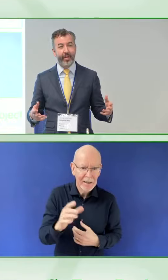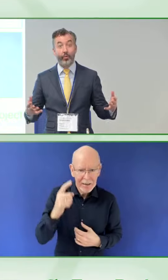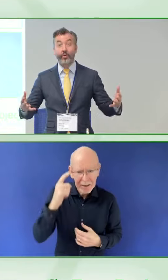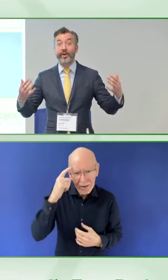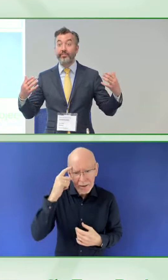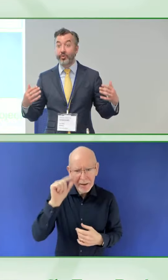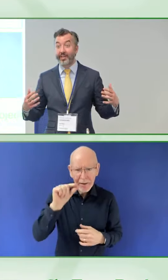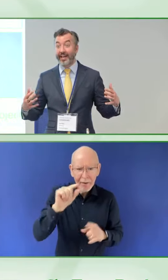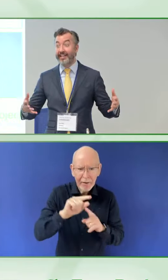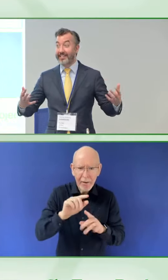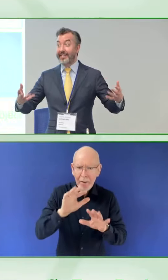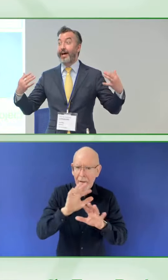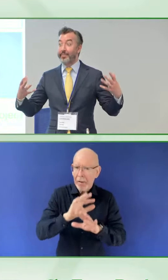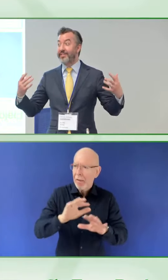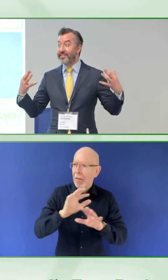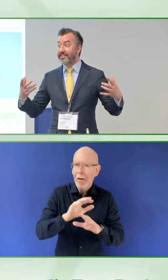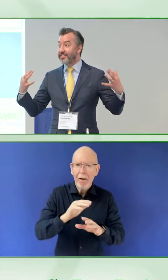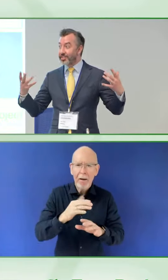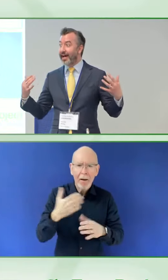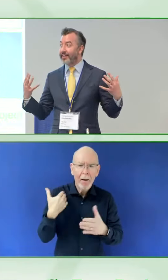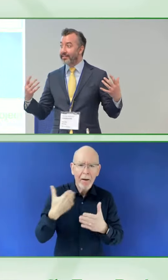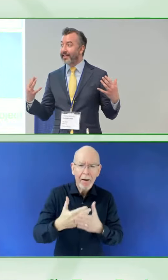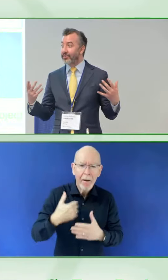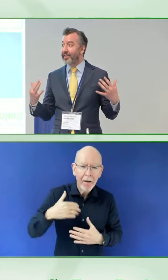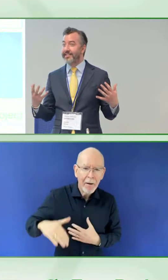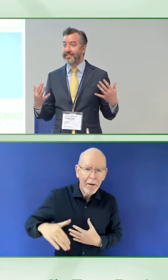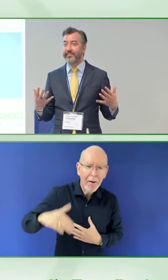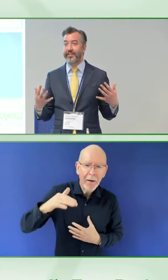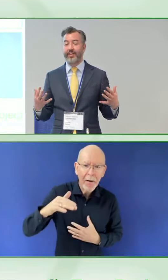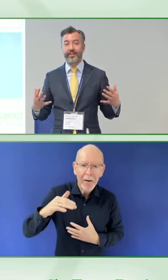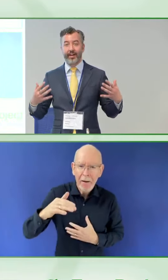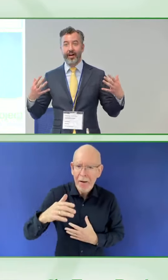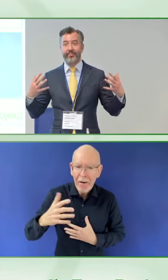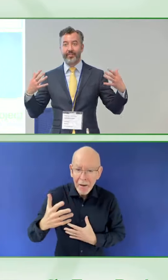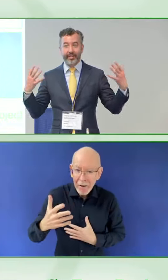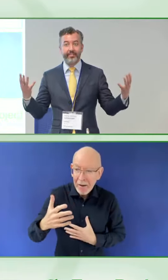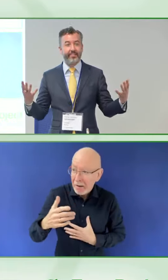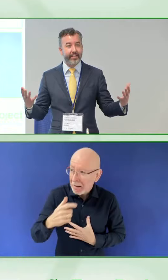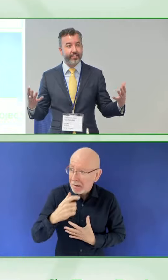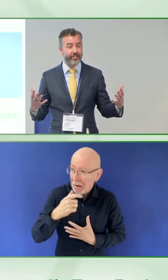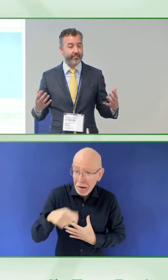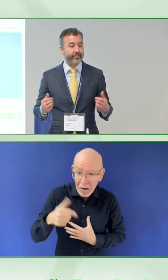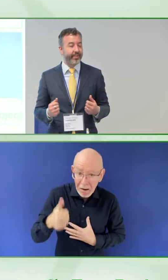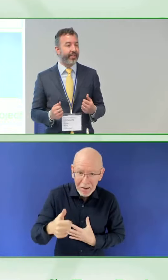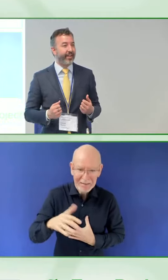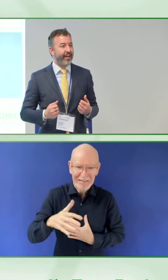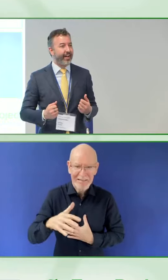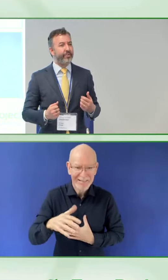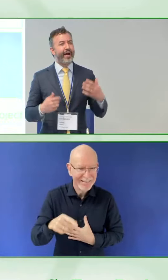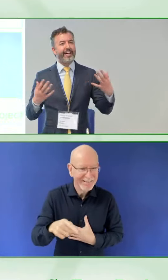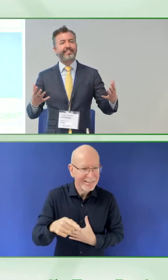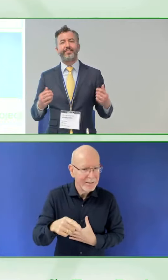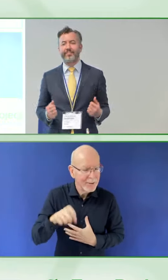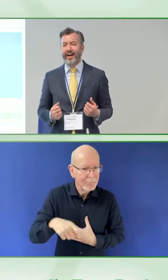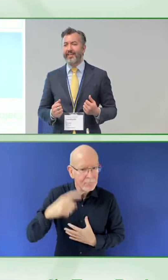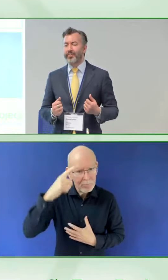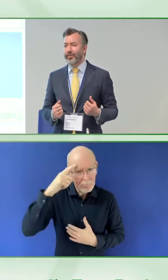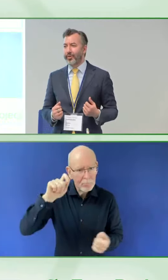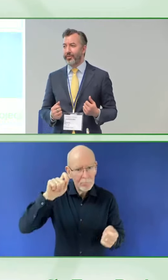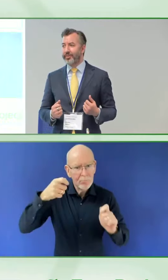face. And one way of doing that is to tap into this childlike creativity of invention. If you